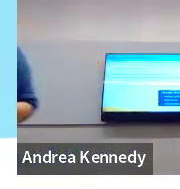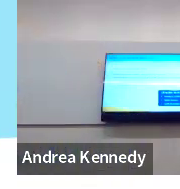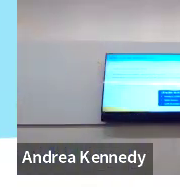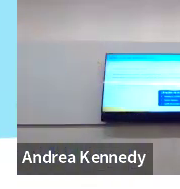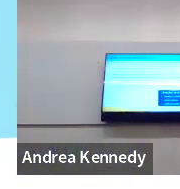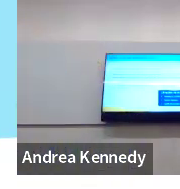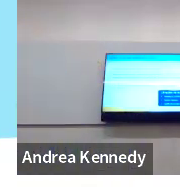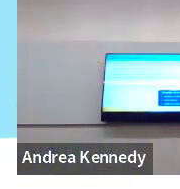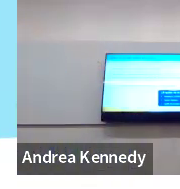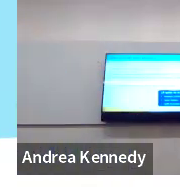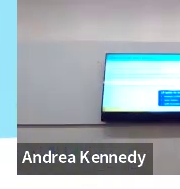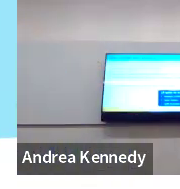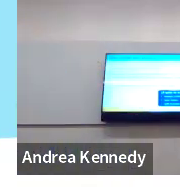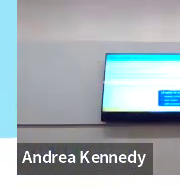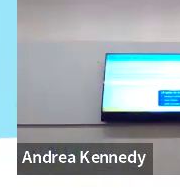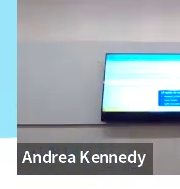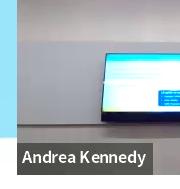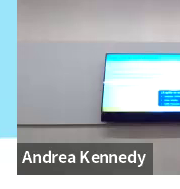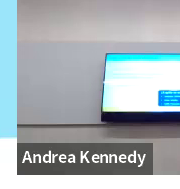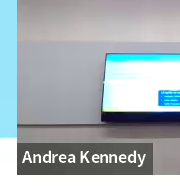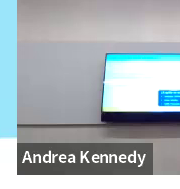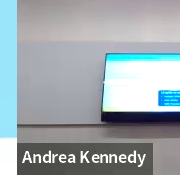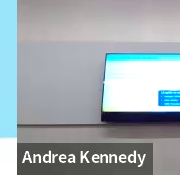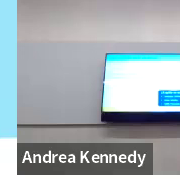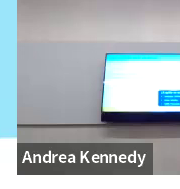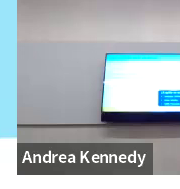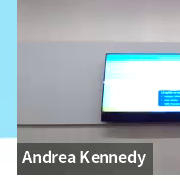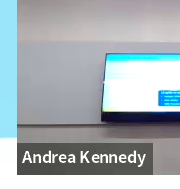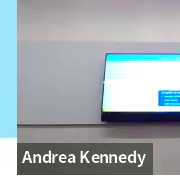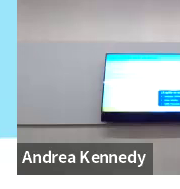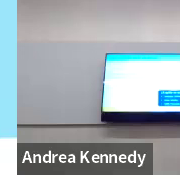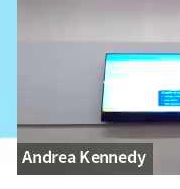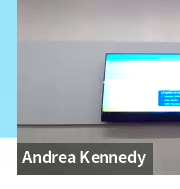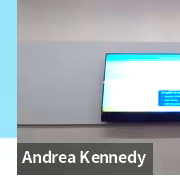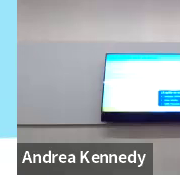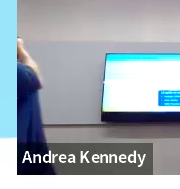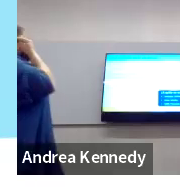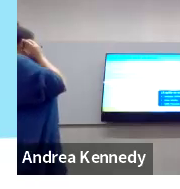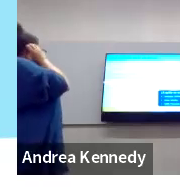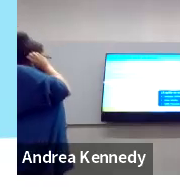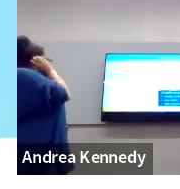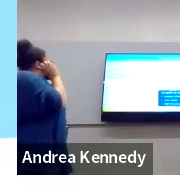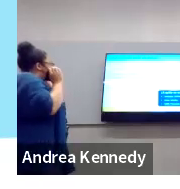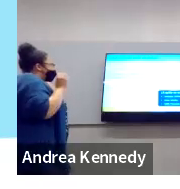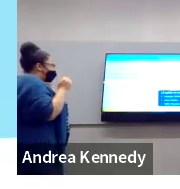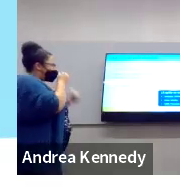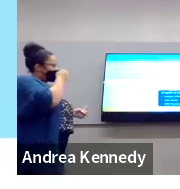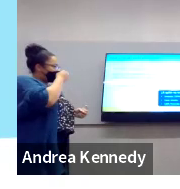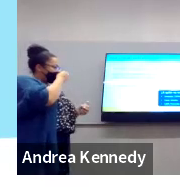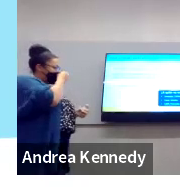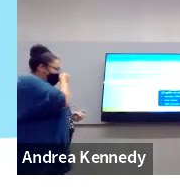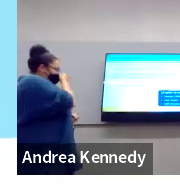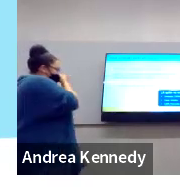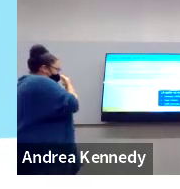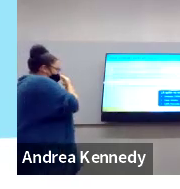¿Cuáles son las unidades que va a estar afectando esta nueva proceso de petición? Va a ser para las propiedades que